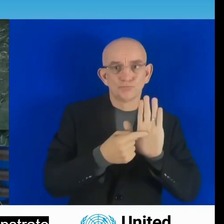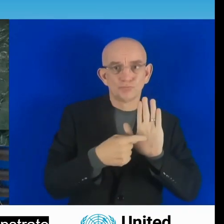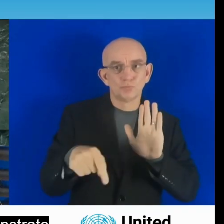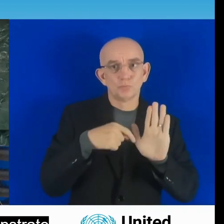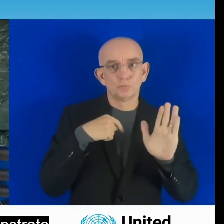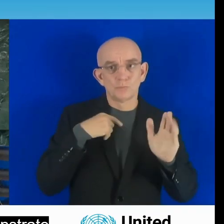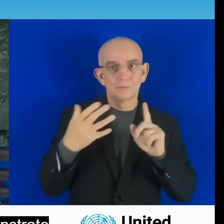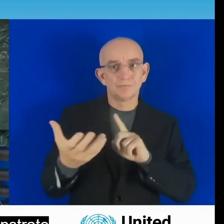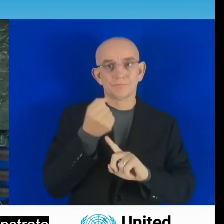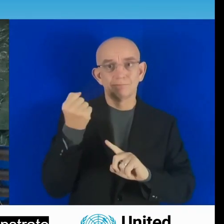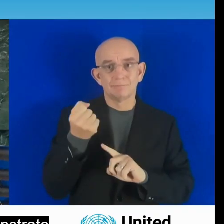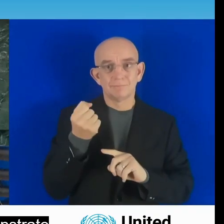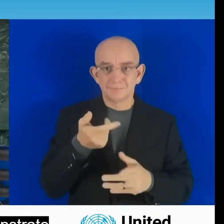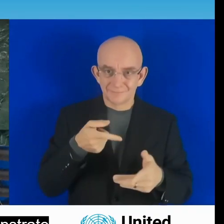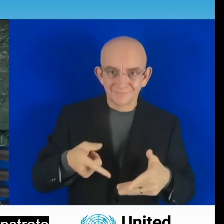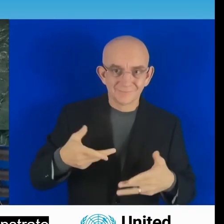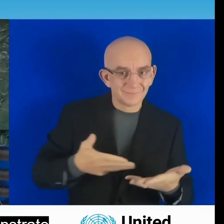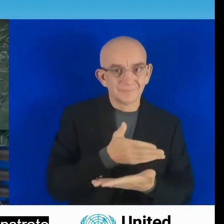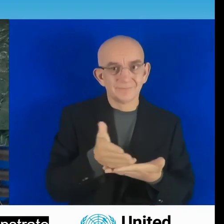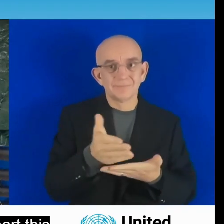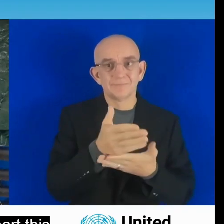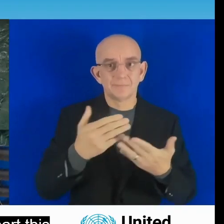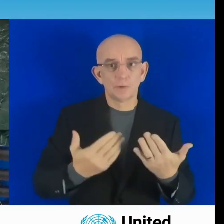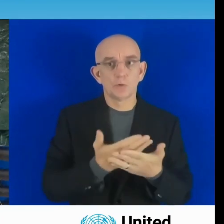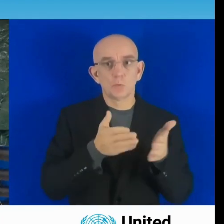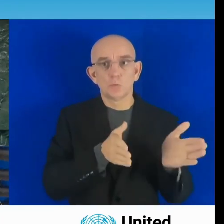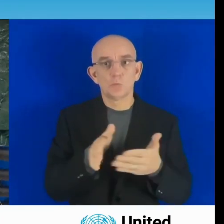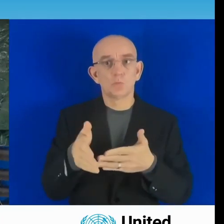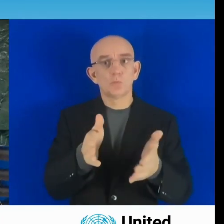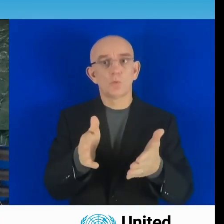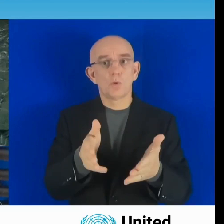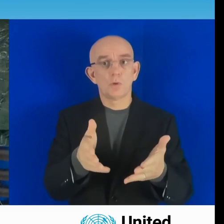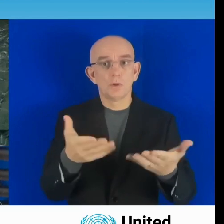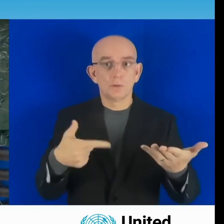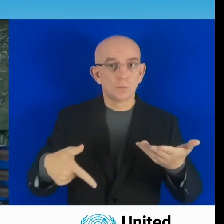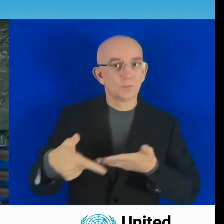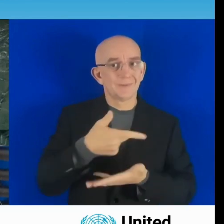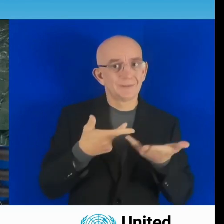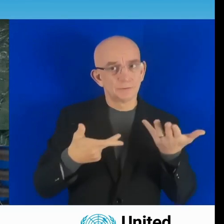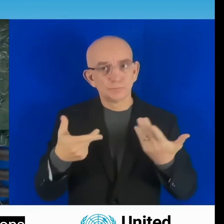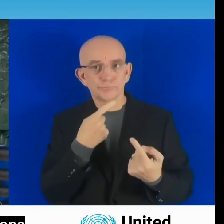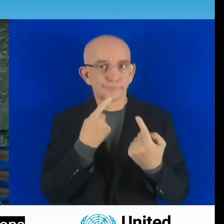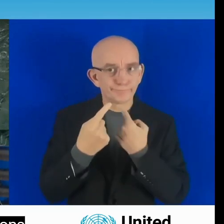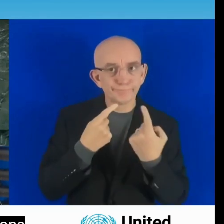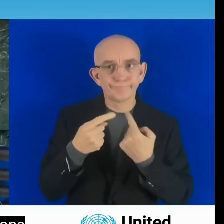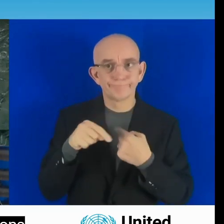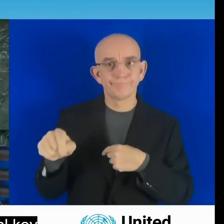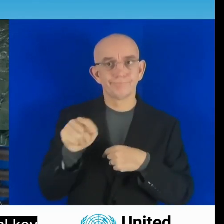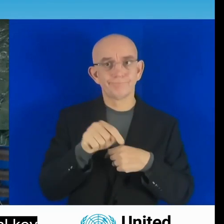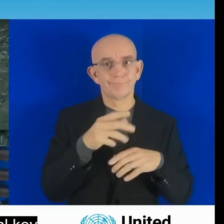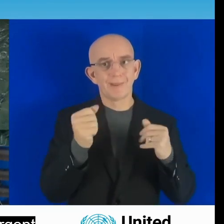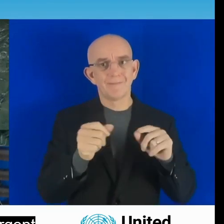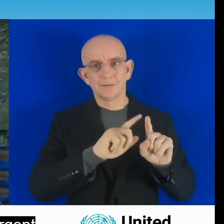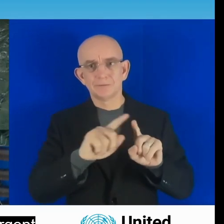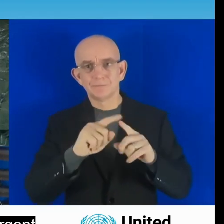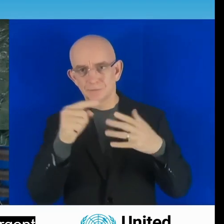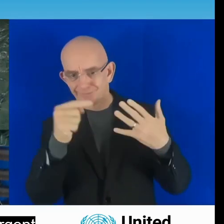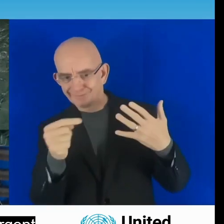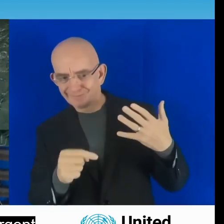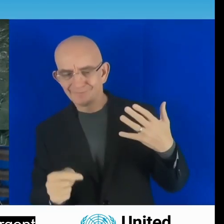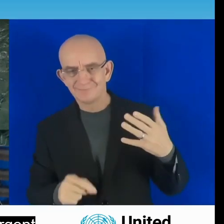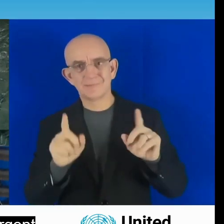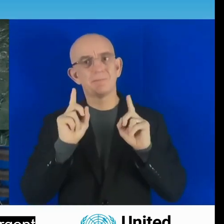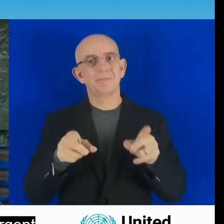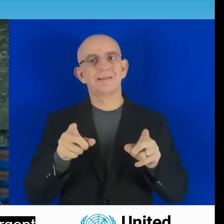During our deliberations, we have visited several key aspects that require urgent attention, including reforms to the international